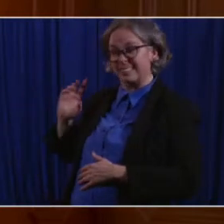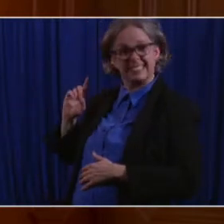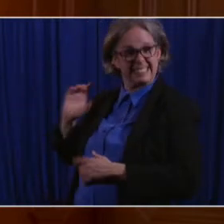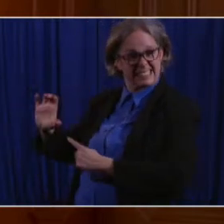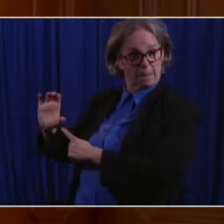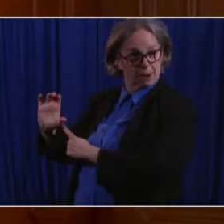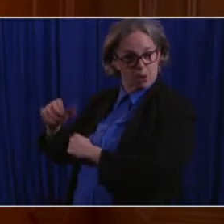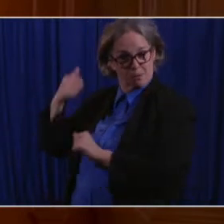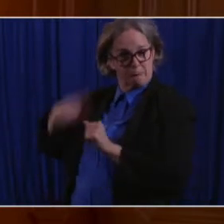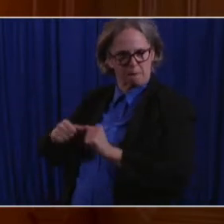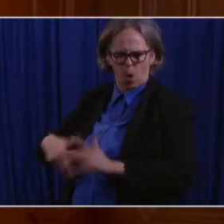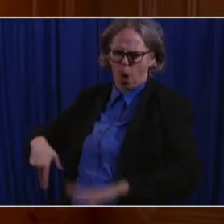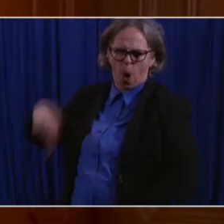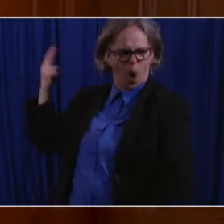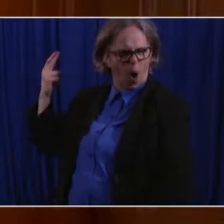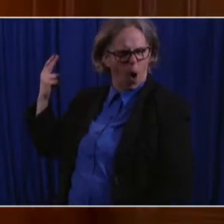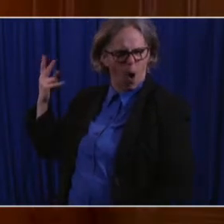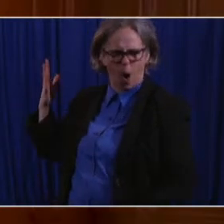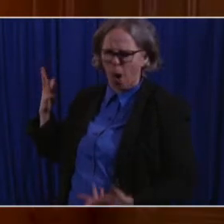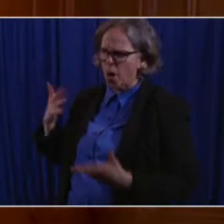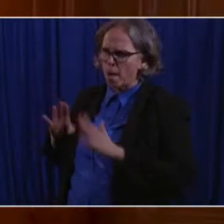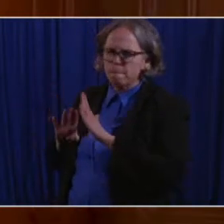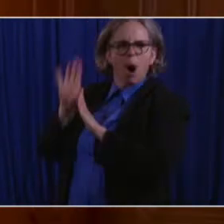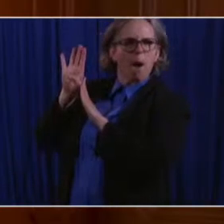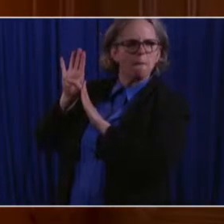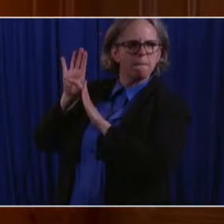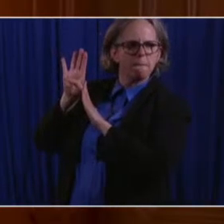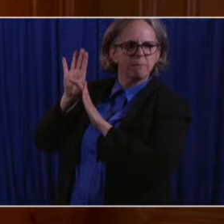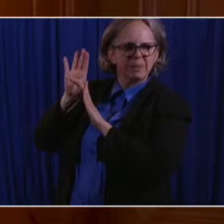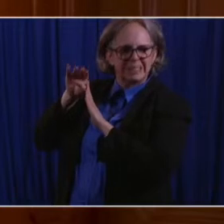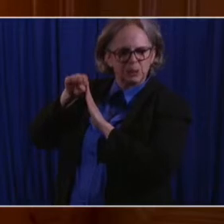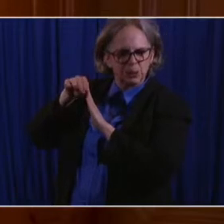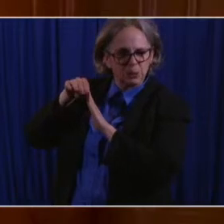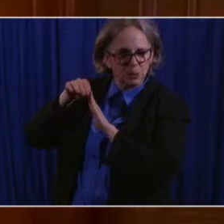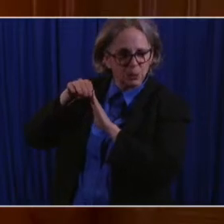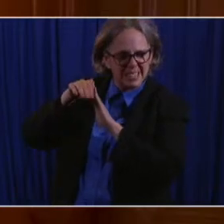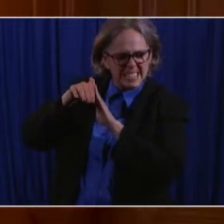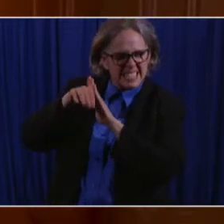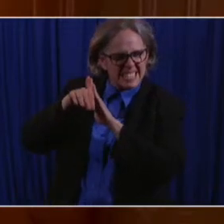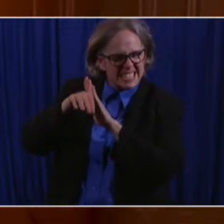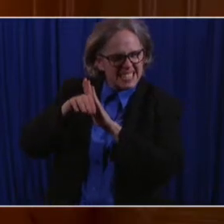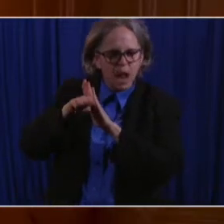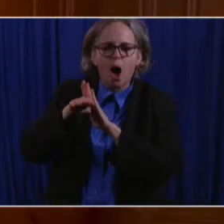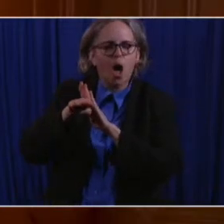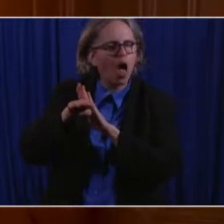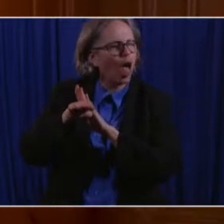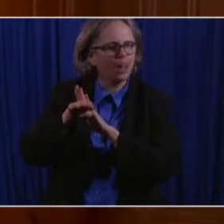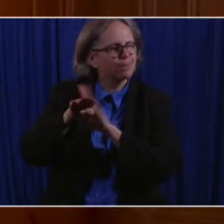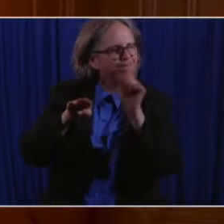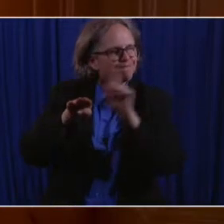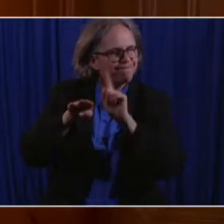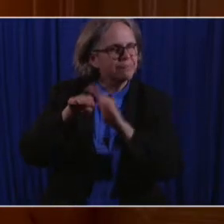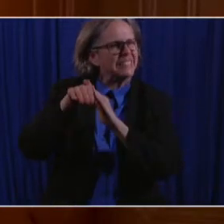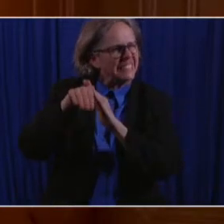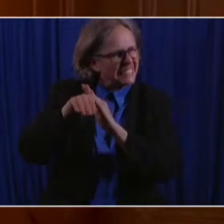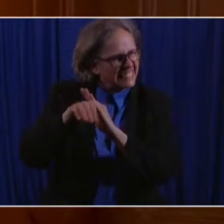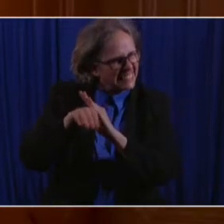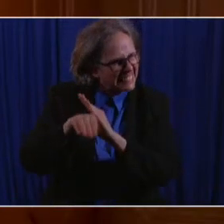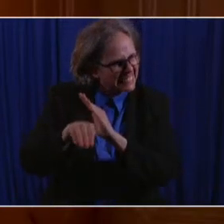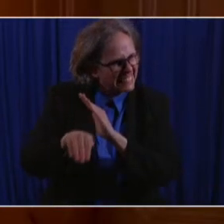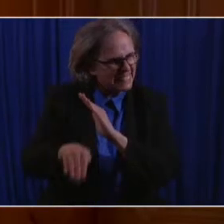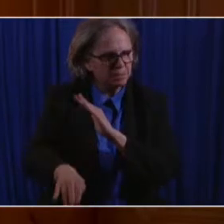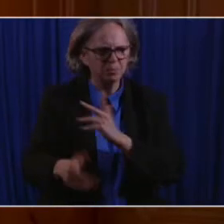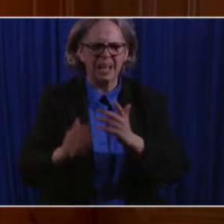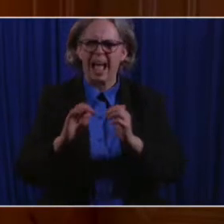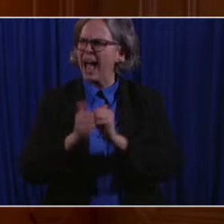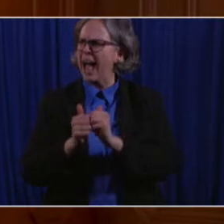our peak. So we just have to continue to work on this, and again, it's the defense wearing the mask against the offense